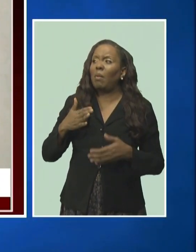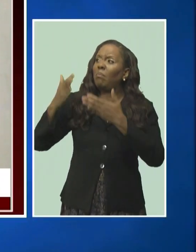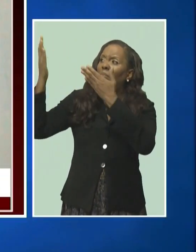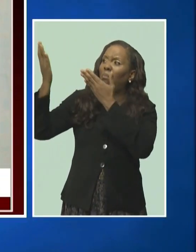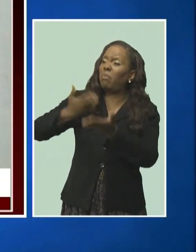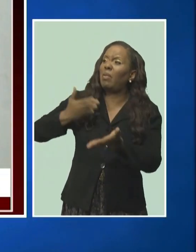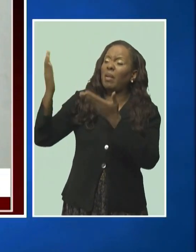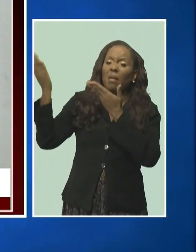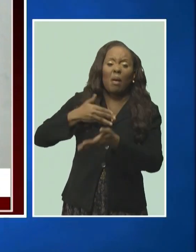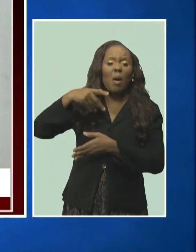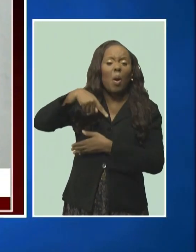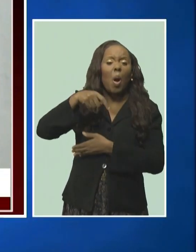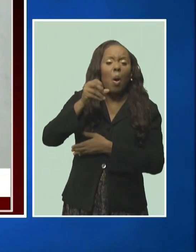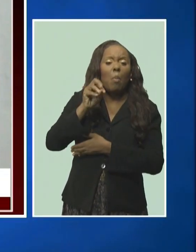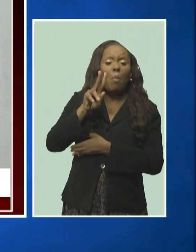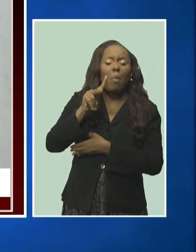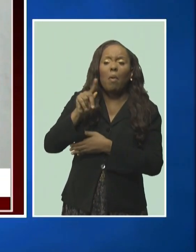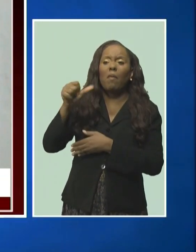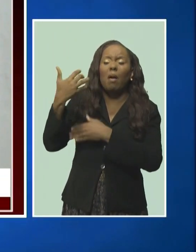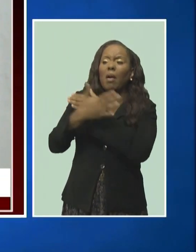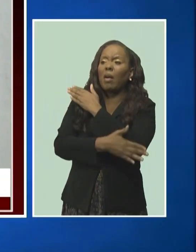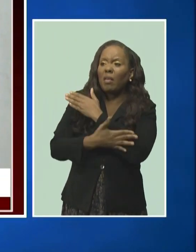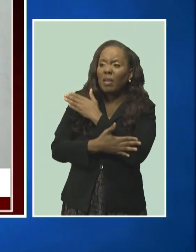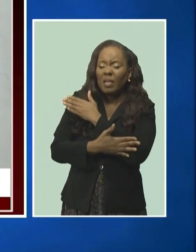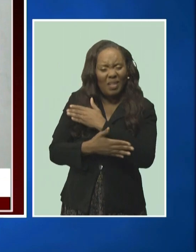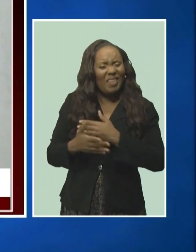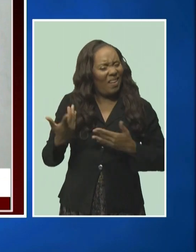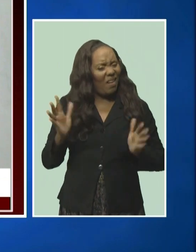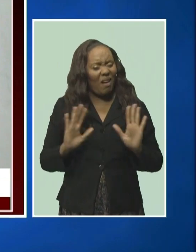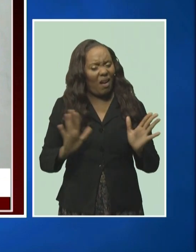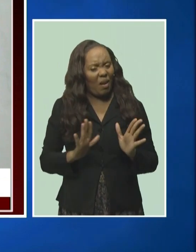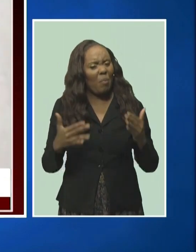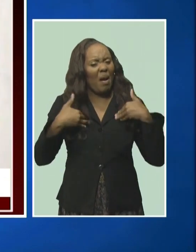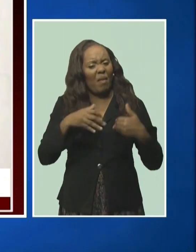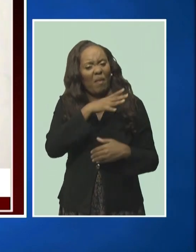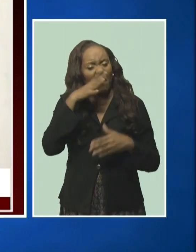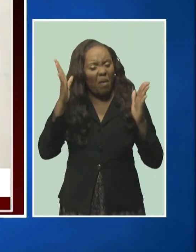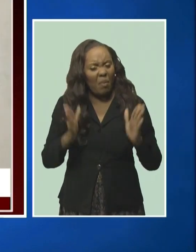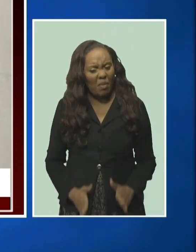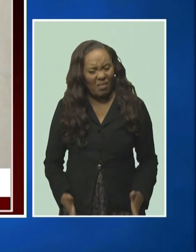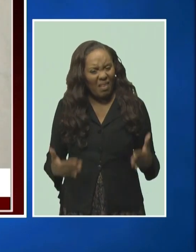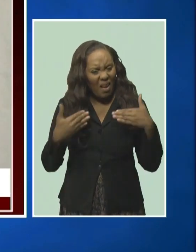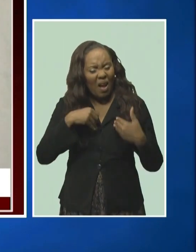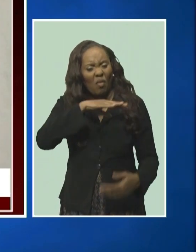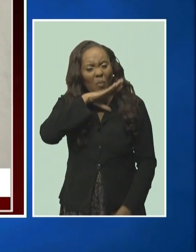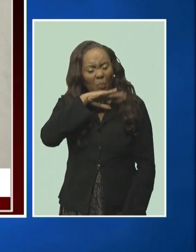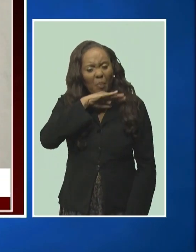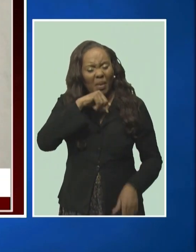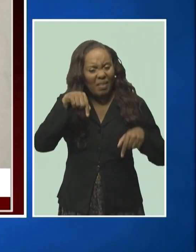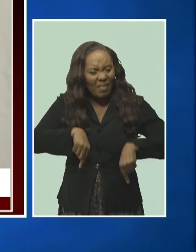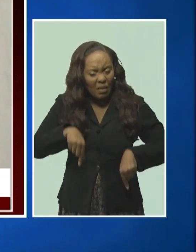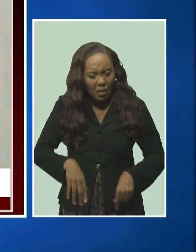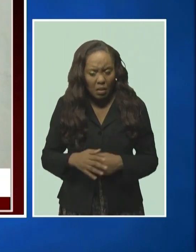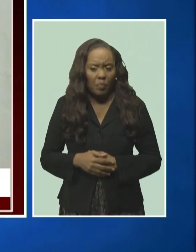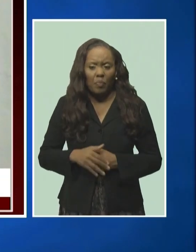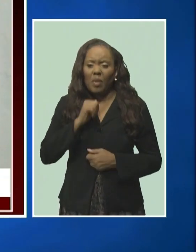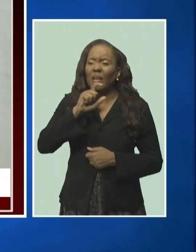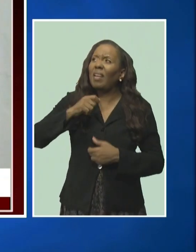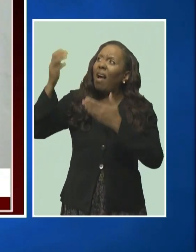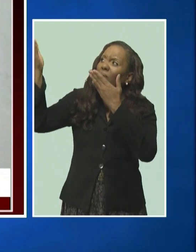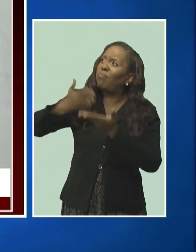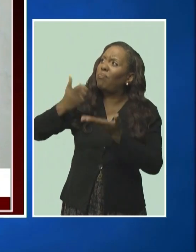Executive Officer of the Barbados Agricultural Society, James Paul, gave the update last evening on CBC's current affairs program, The